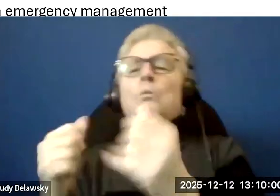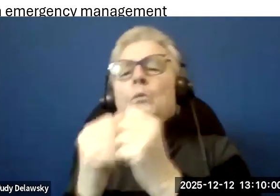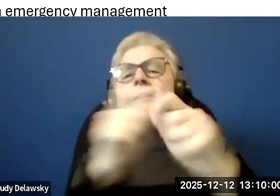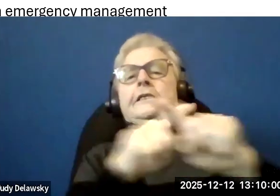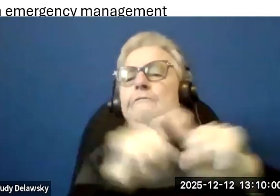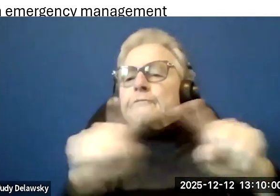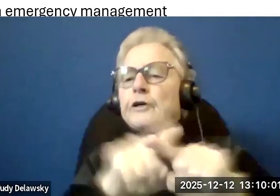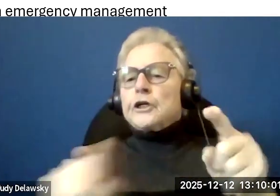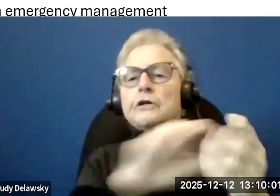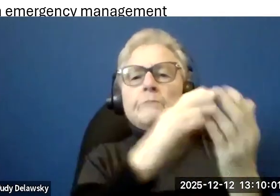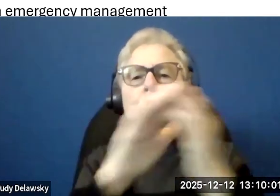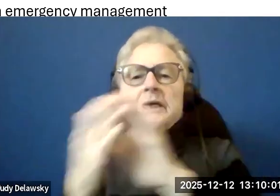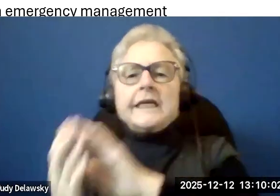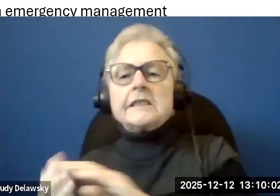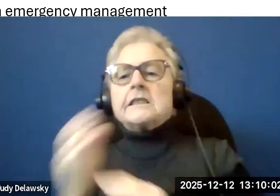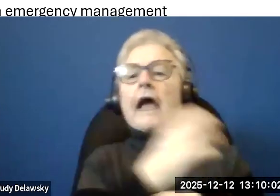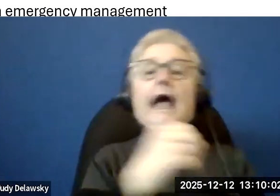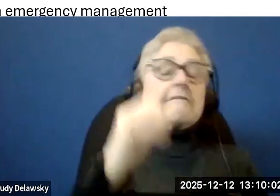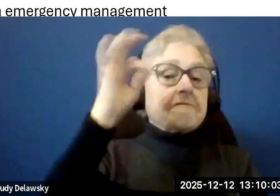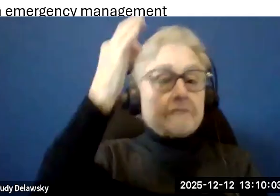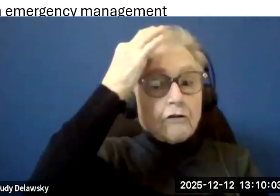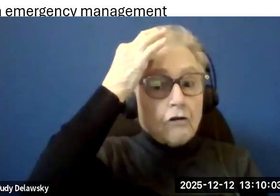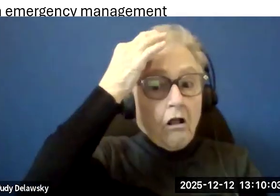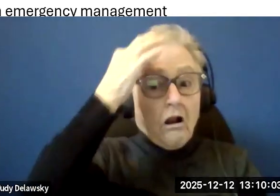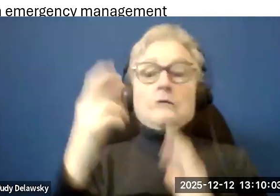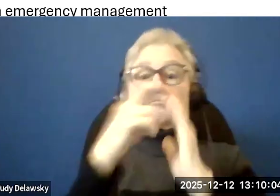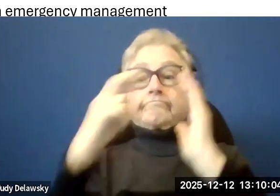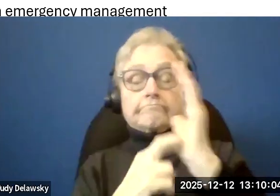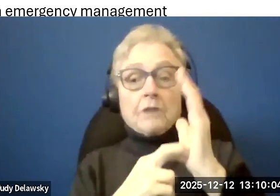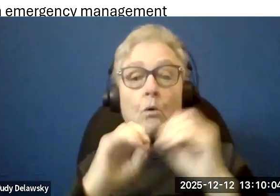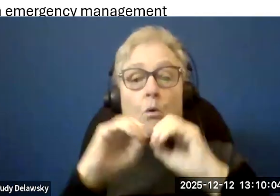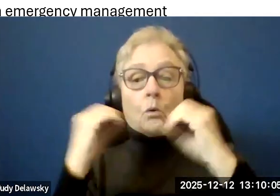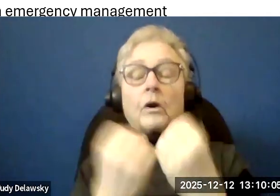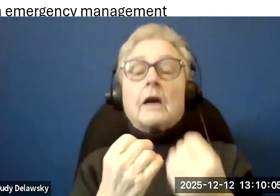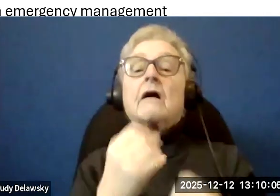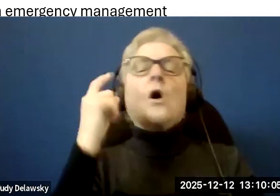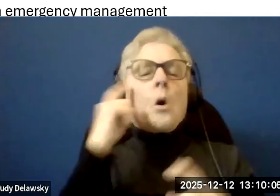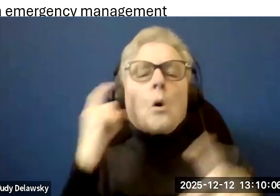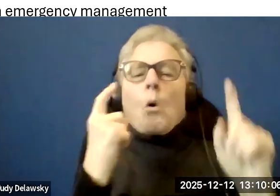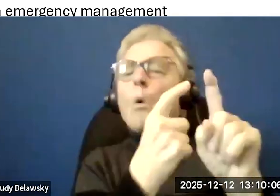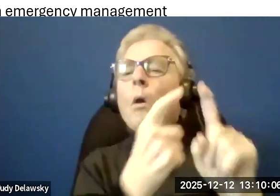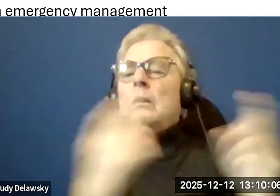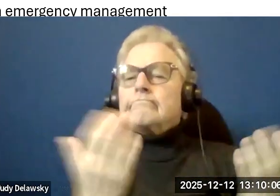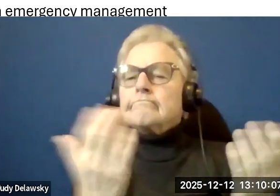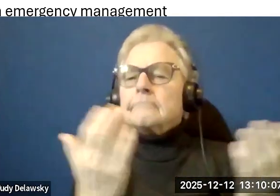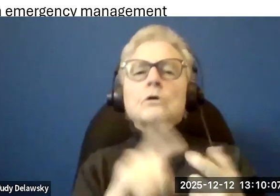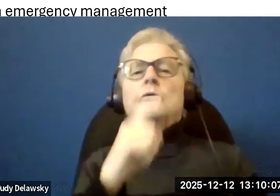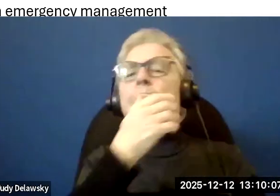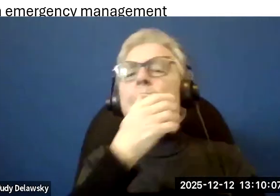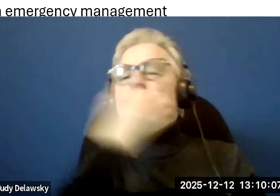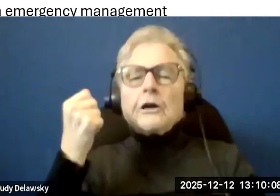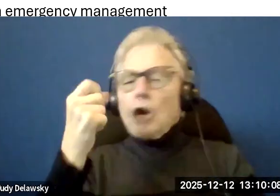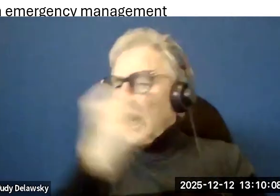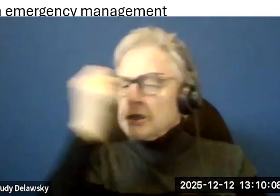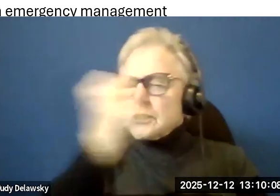emergency management, and federally regulated organizations. And the goal of this is to better understand the varied and